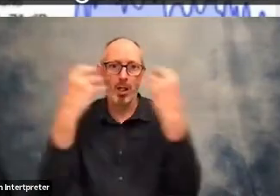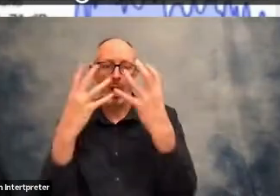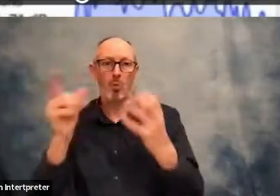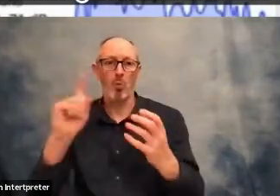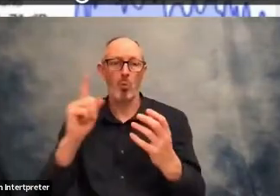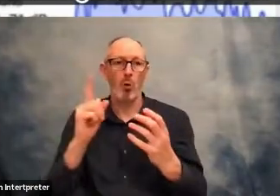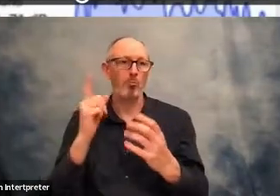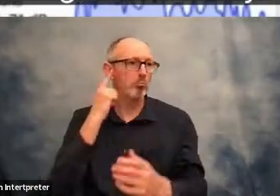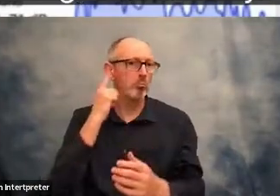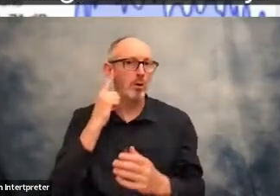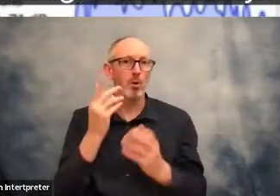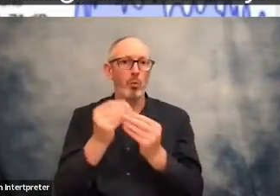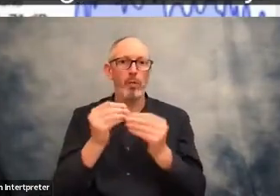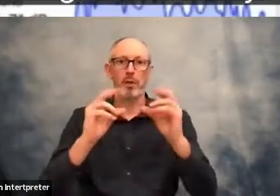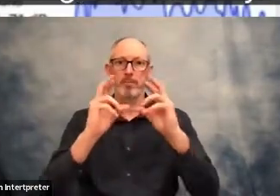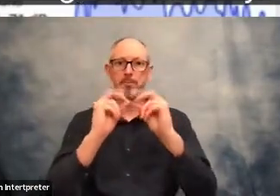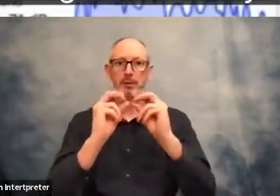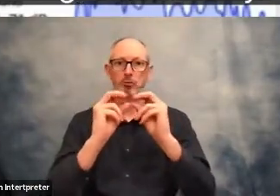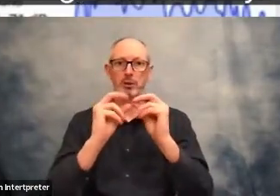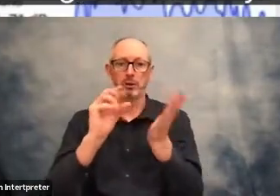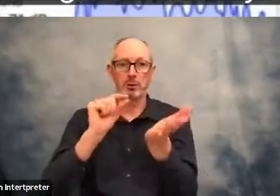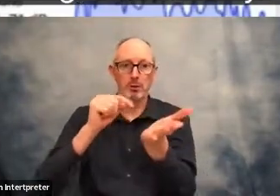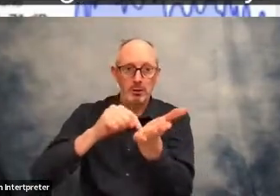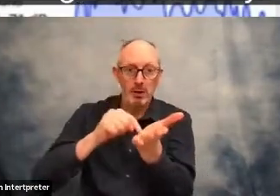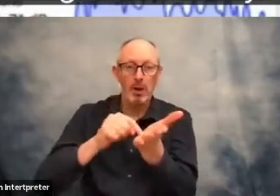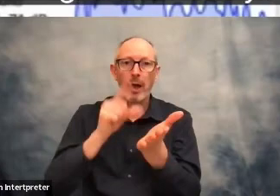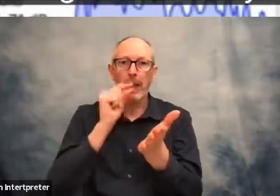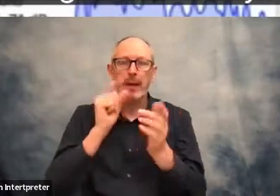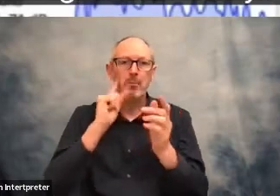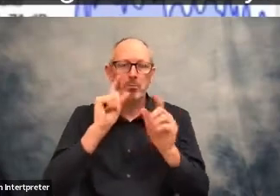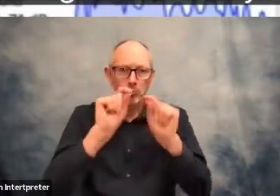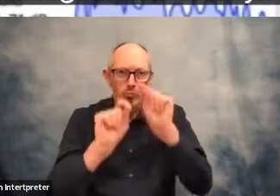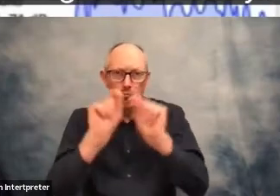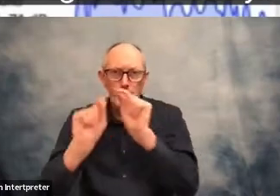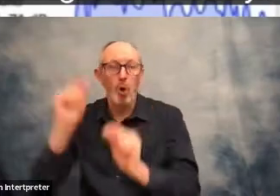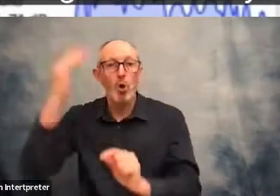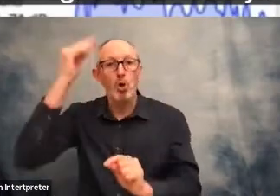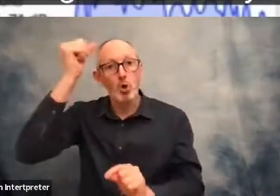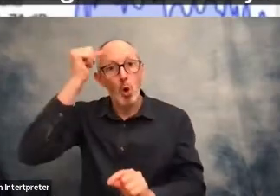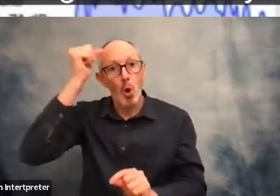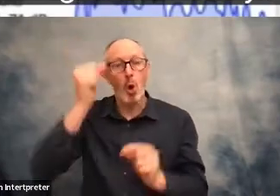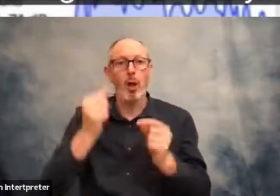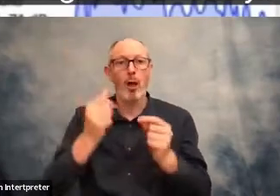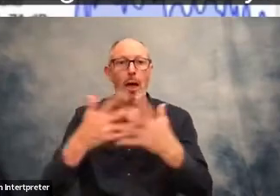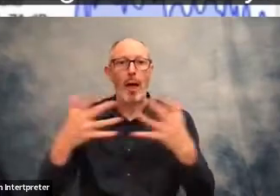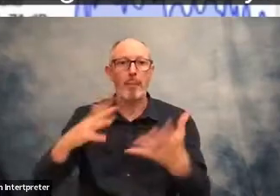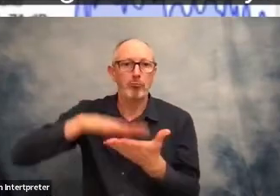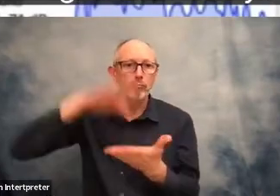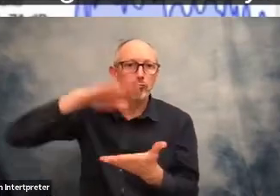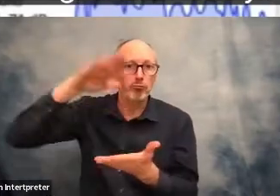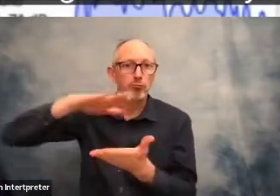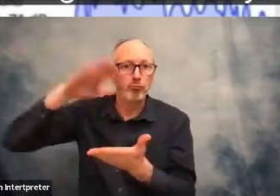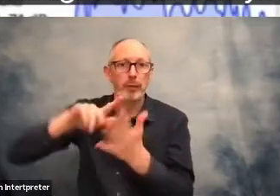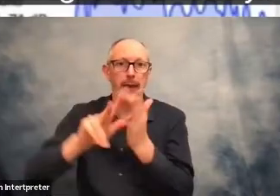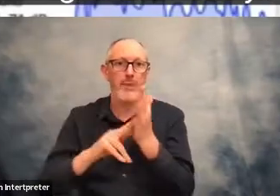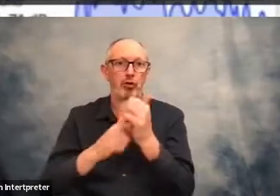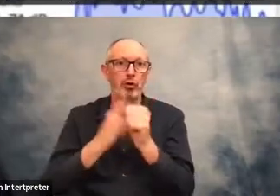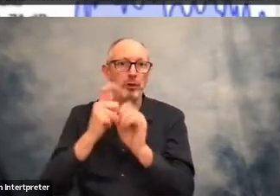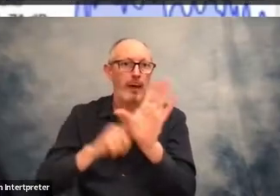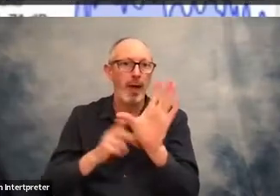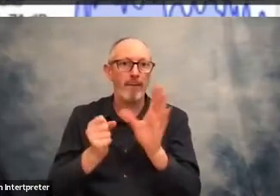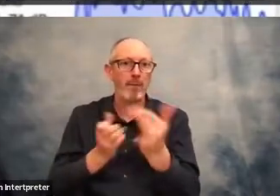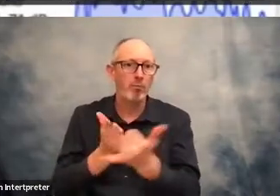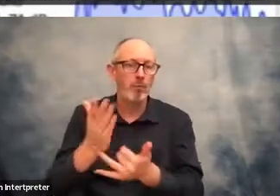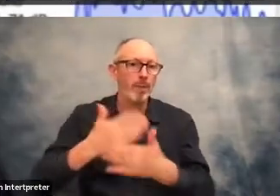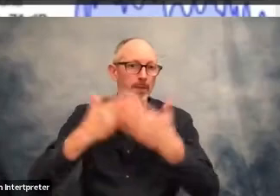sensory battery that they can use to measure how much energy they have left throughout the day. They can also